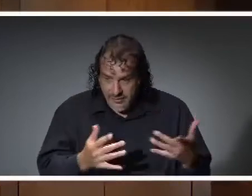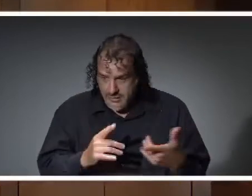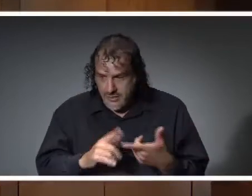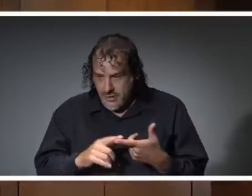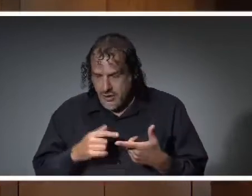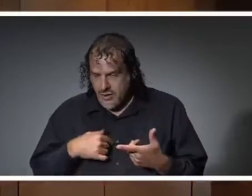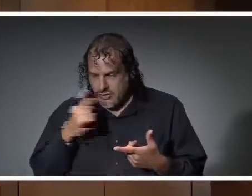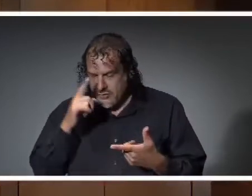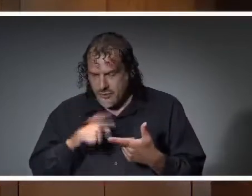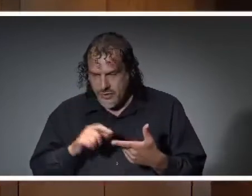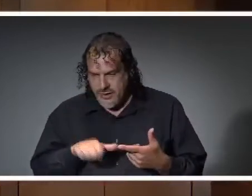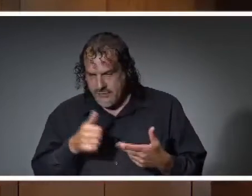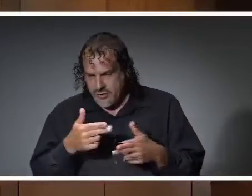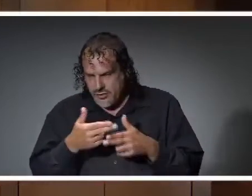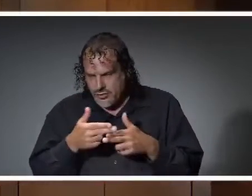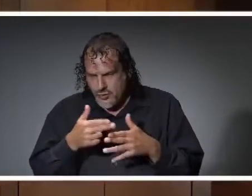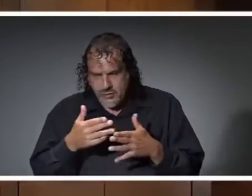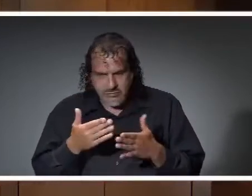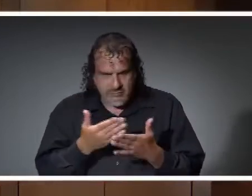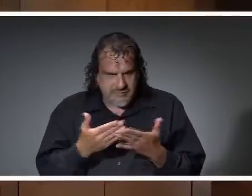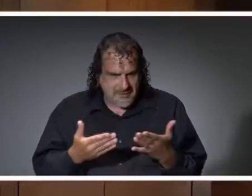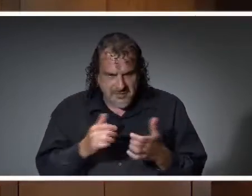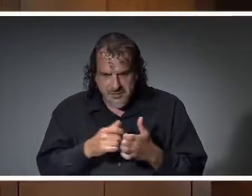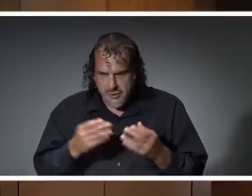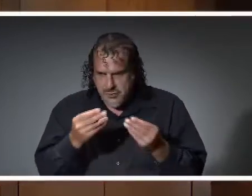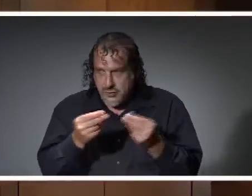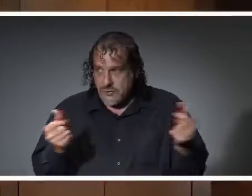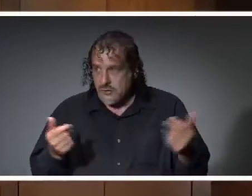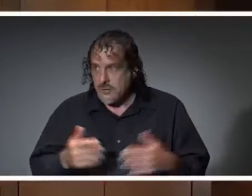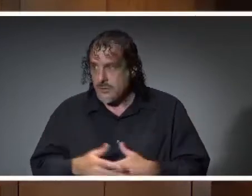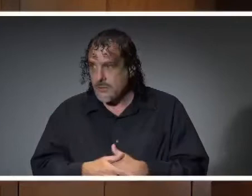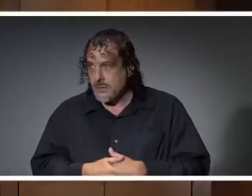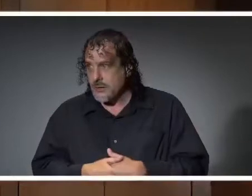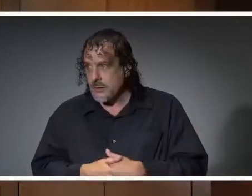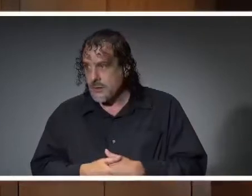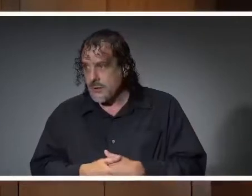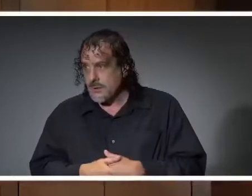any other kind of short-term mitigation efforts should be considered?